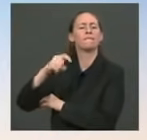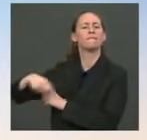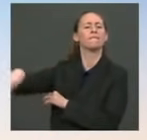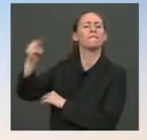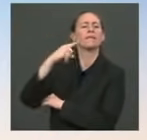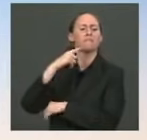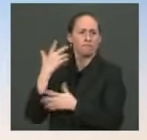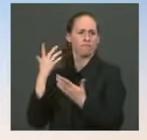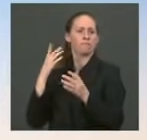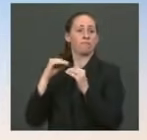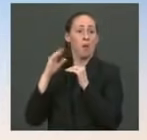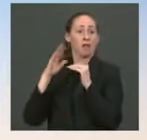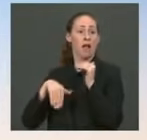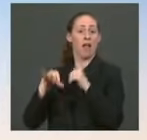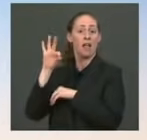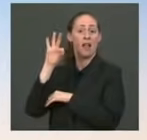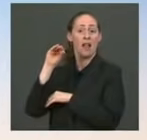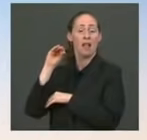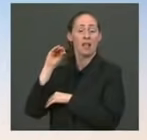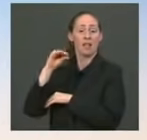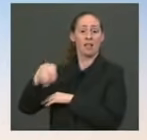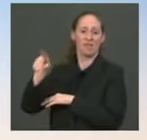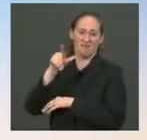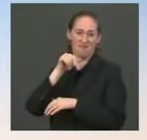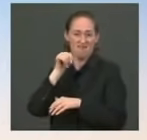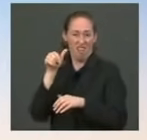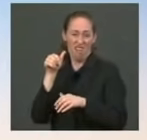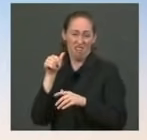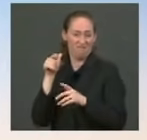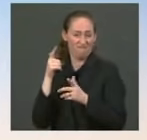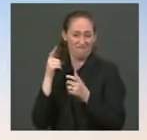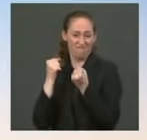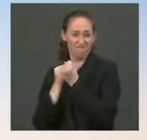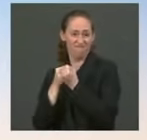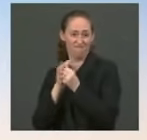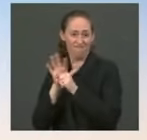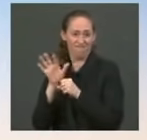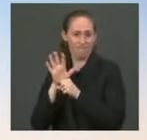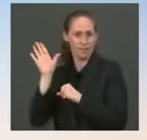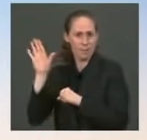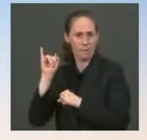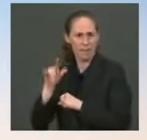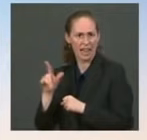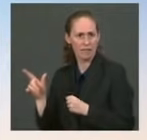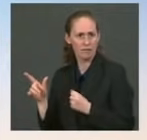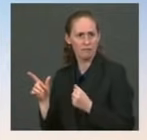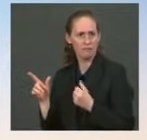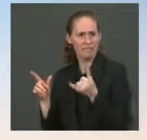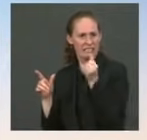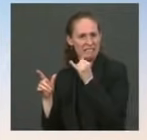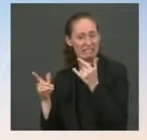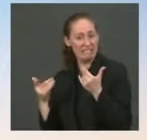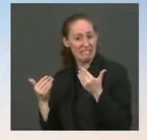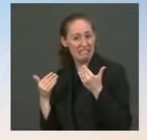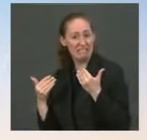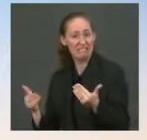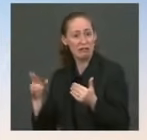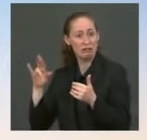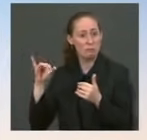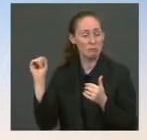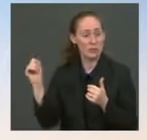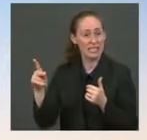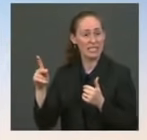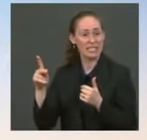passage by the Senate on the social safety net bill. What's at risk? This is ultimately what the president ran on, that he could get these things done.